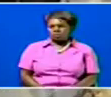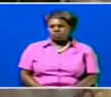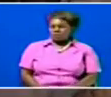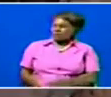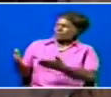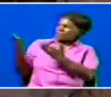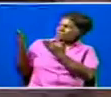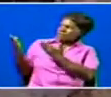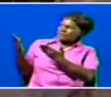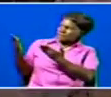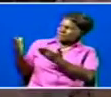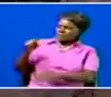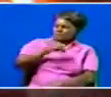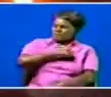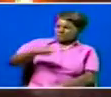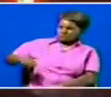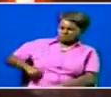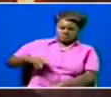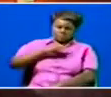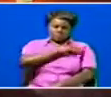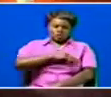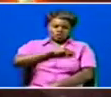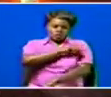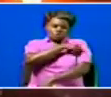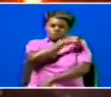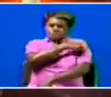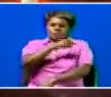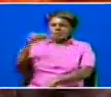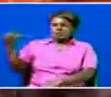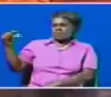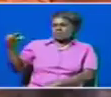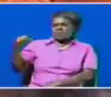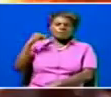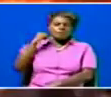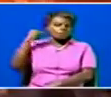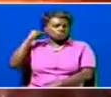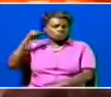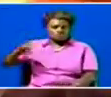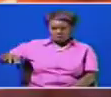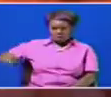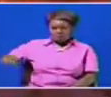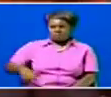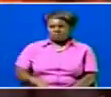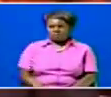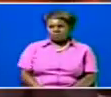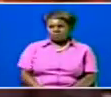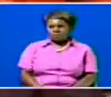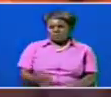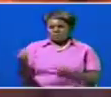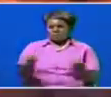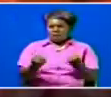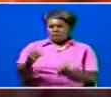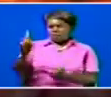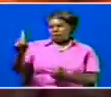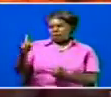These were the scenes at St. Mary Mission Hospital Elementaita in Gilgil, Nakuru County. One car was